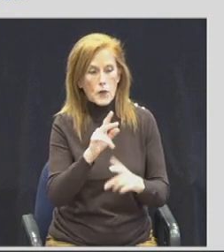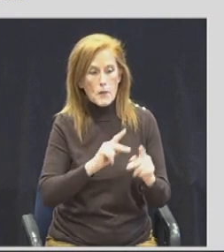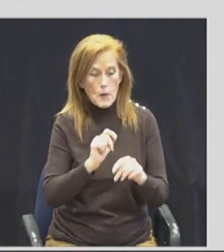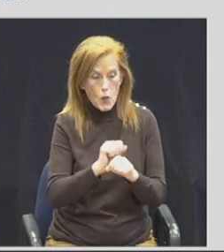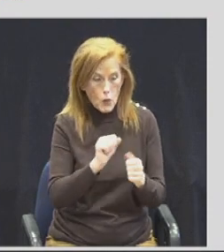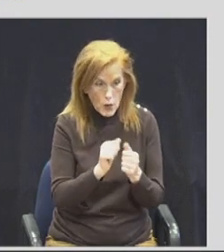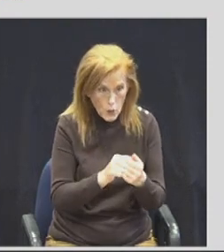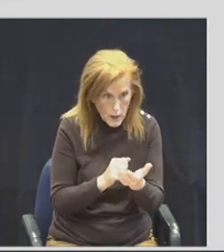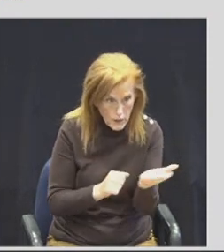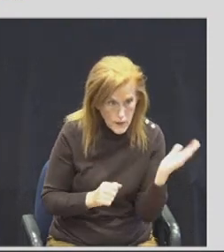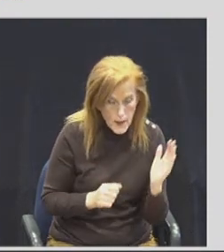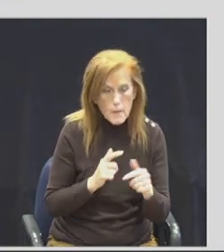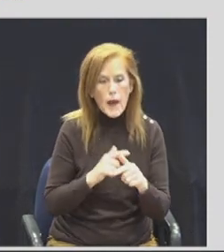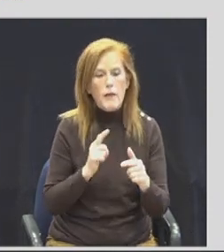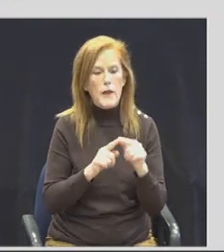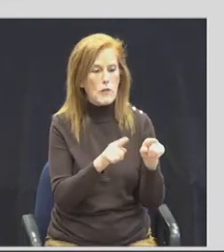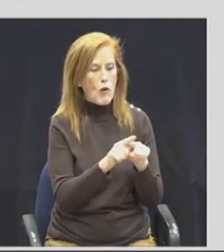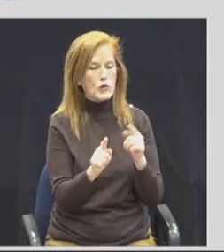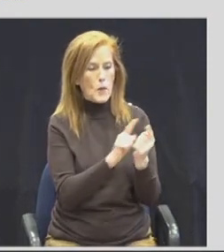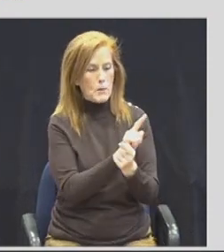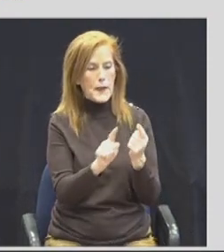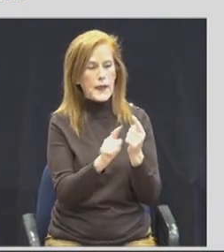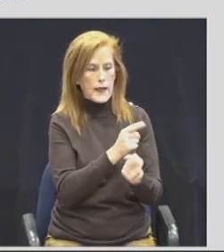and engaging with them themselves.